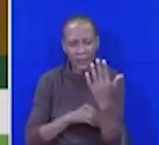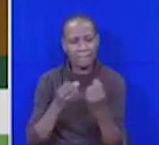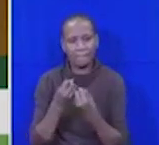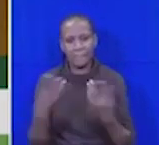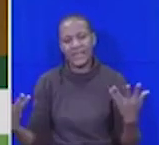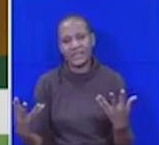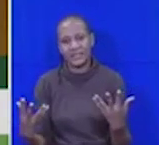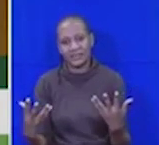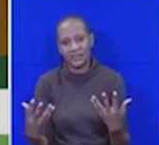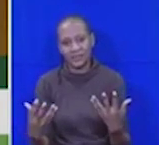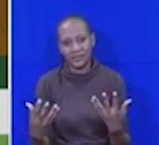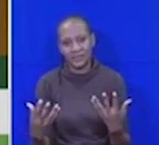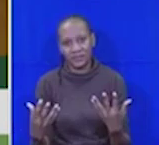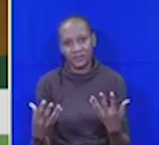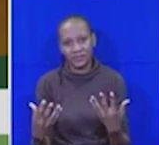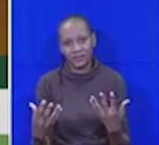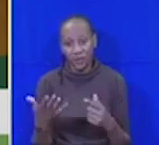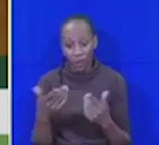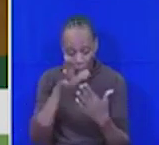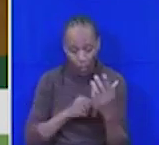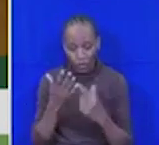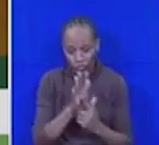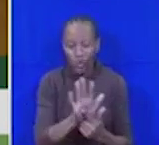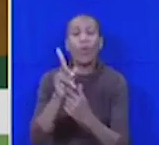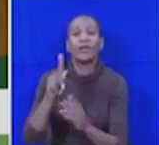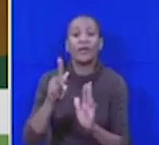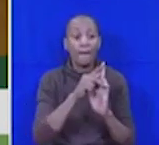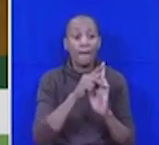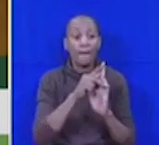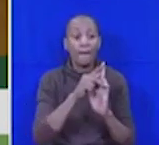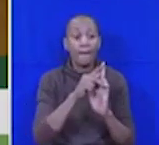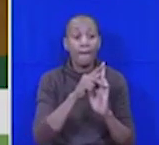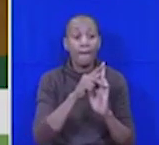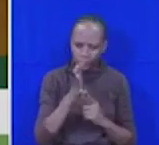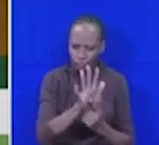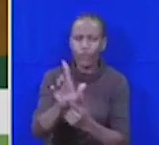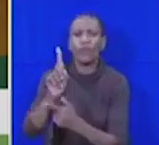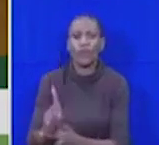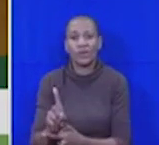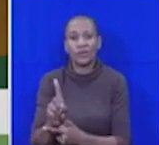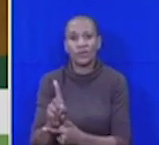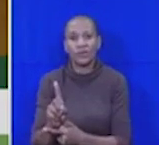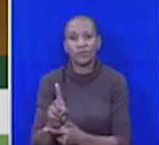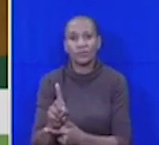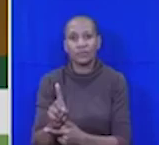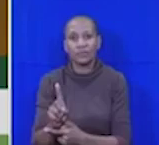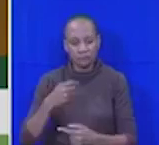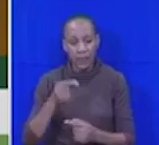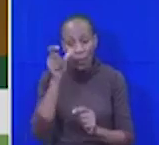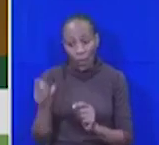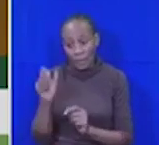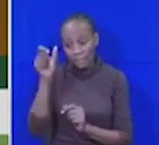Percy Koboza. To further illustrate consistency in our policies, I'll quote what Percy Koboza has said. I don't believe I